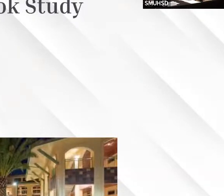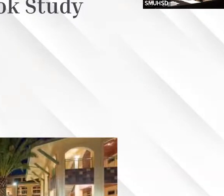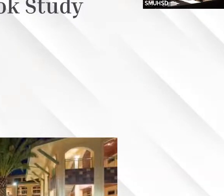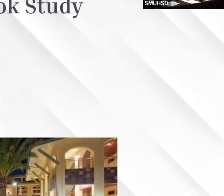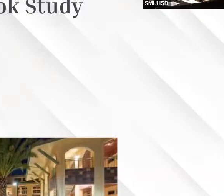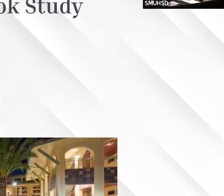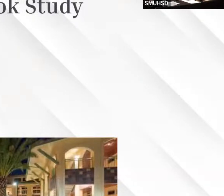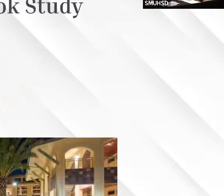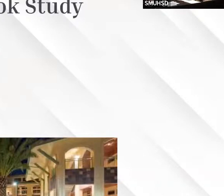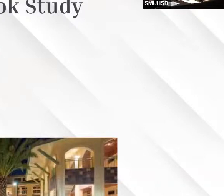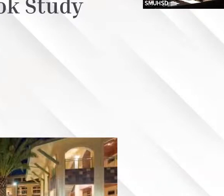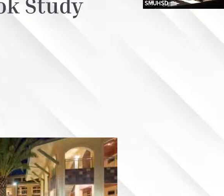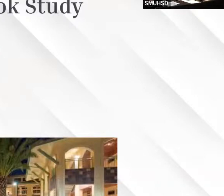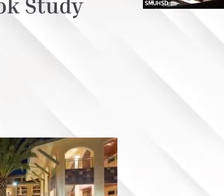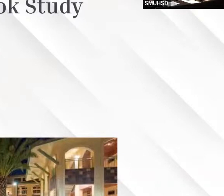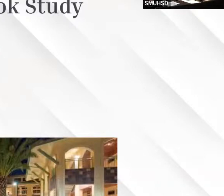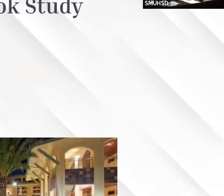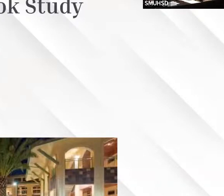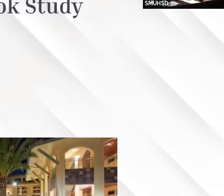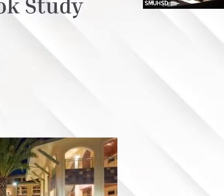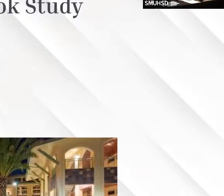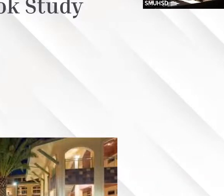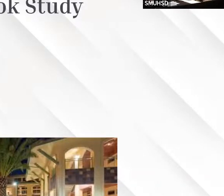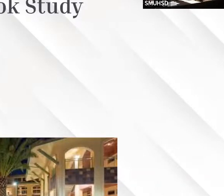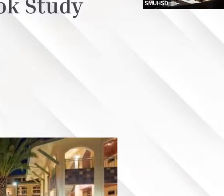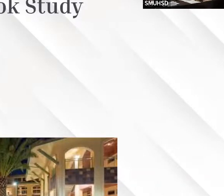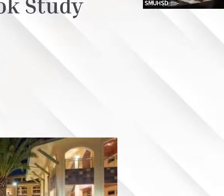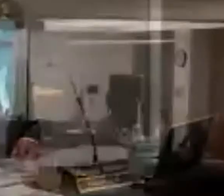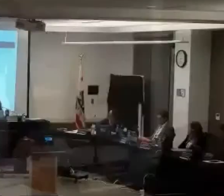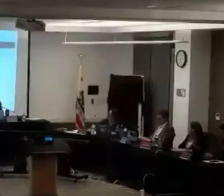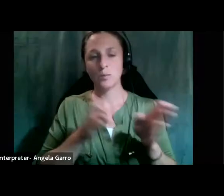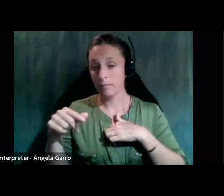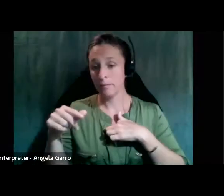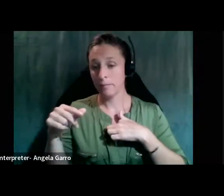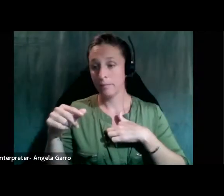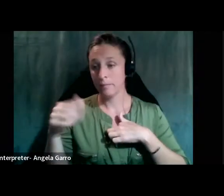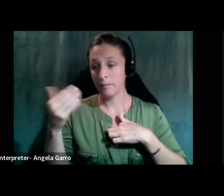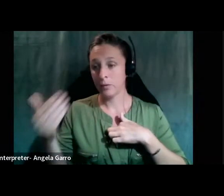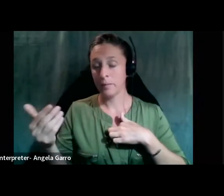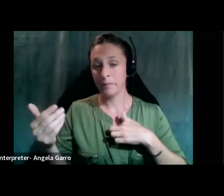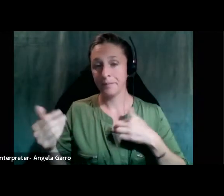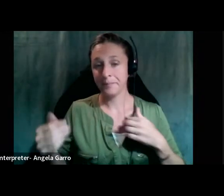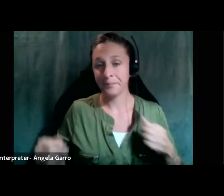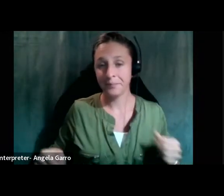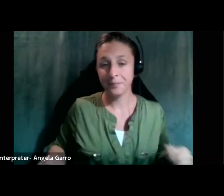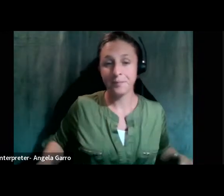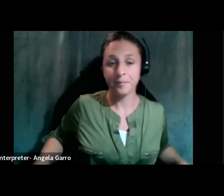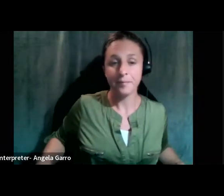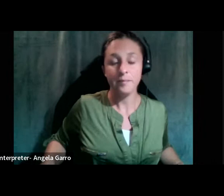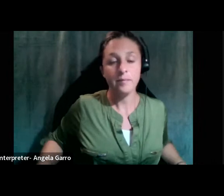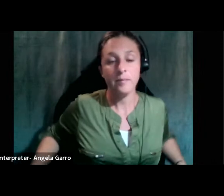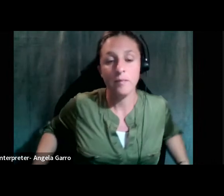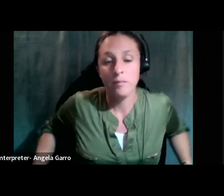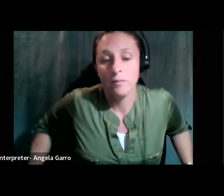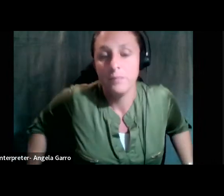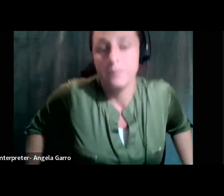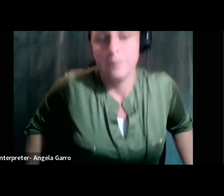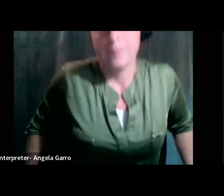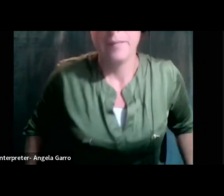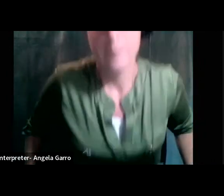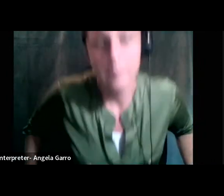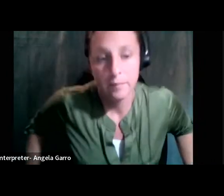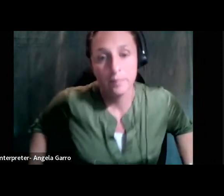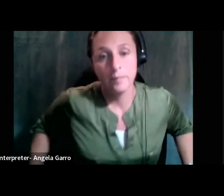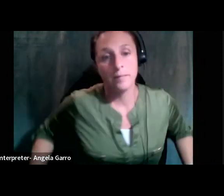So, all right. Anyone want to start? Go ahead. Yeah. Actually, I kind of read chapter 9, took some notes because it's only